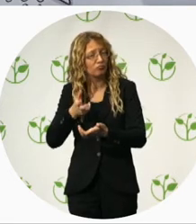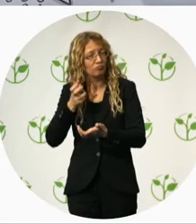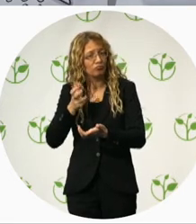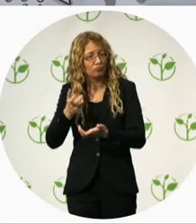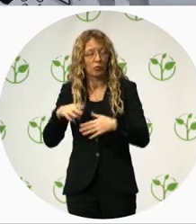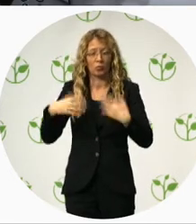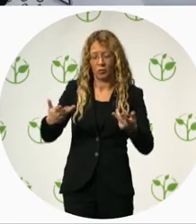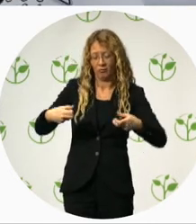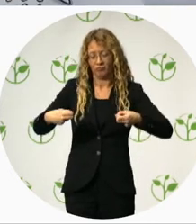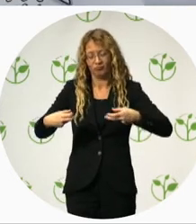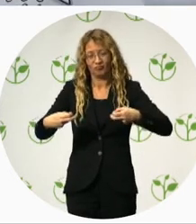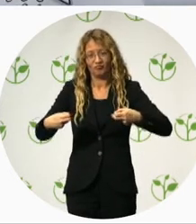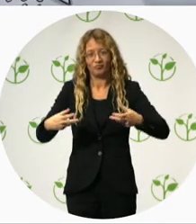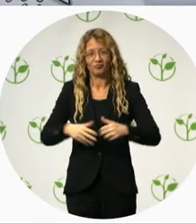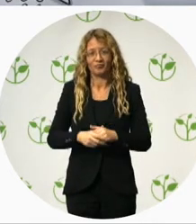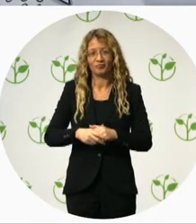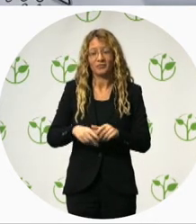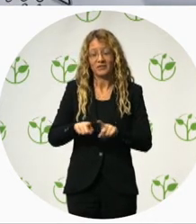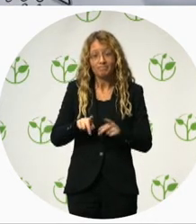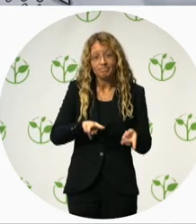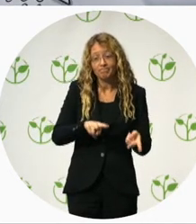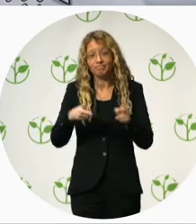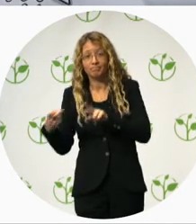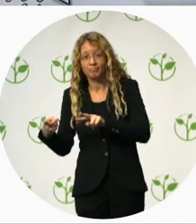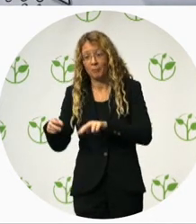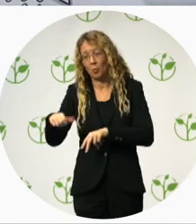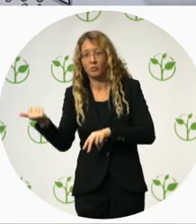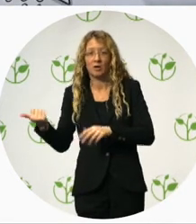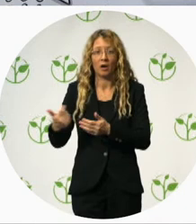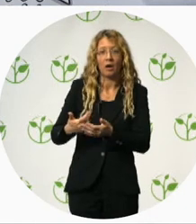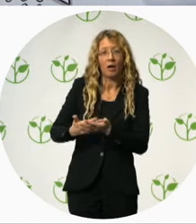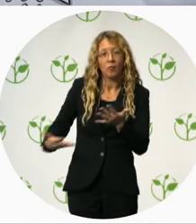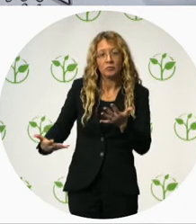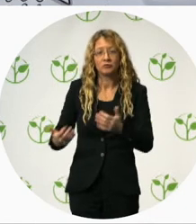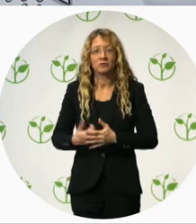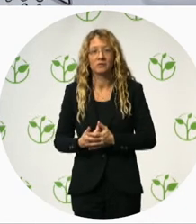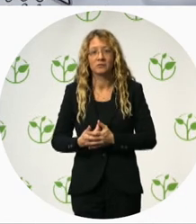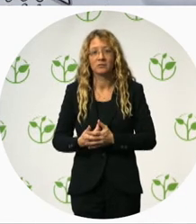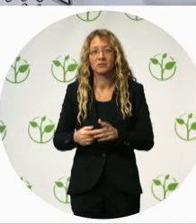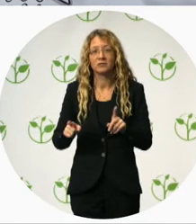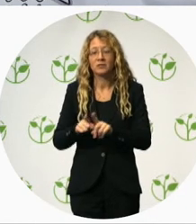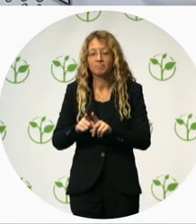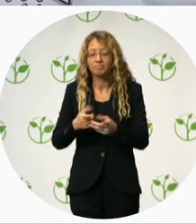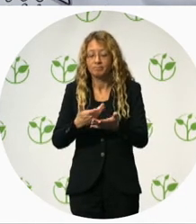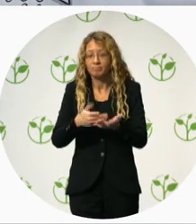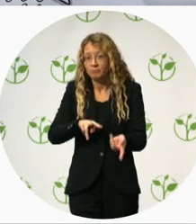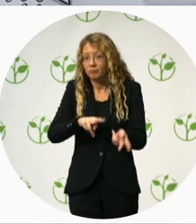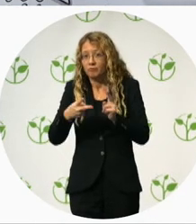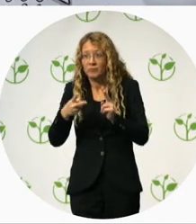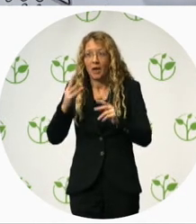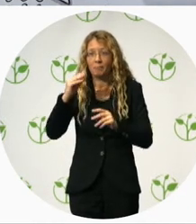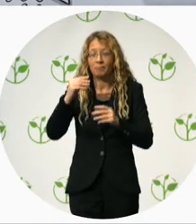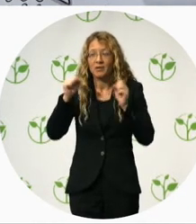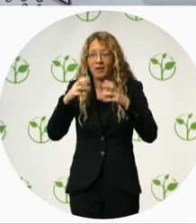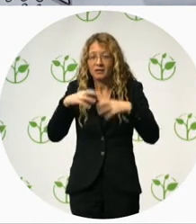and dubbing. So you get the information, you get the full experience that your hearing